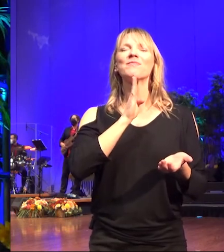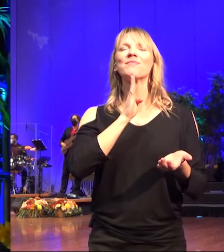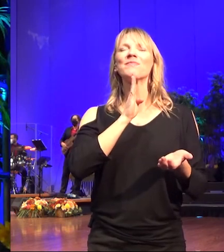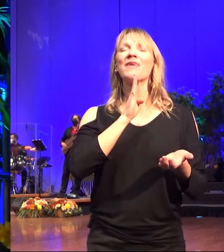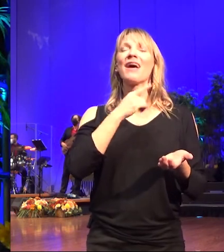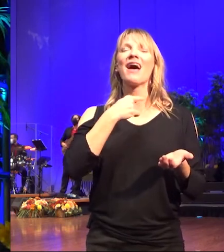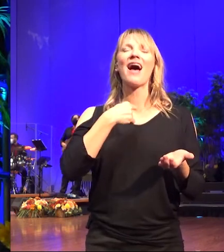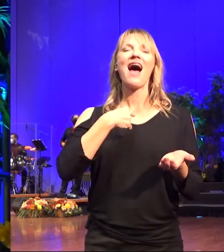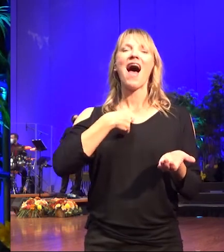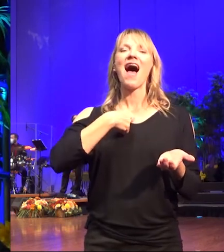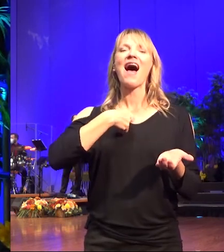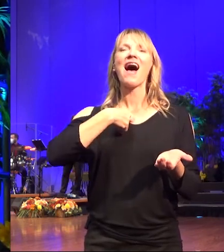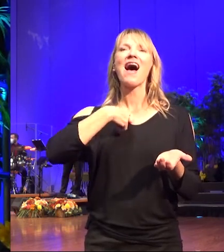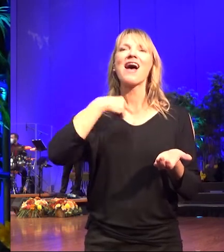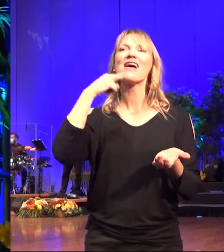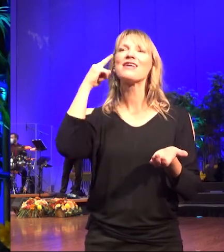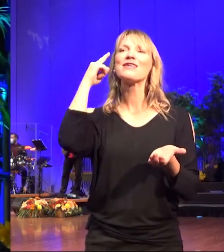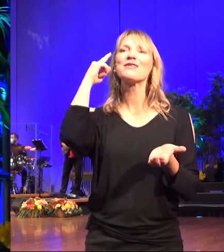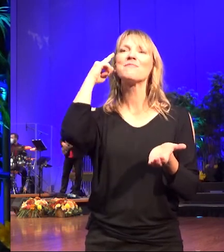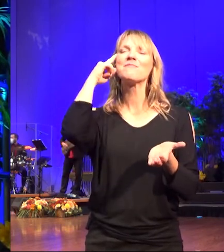God,